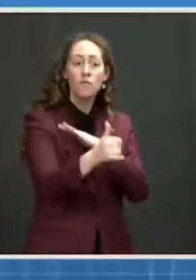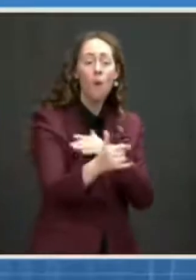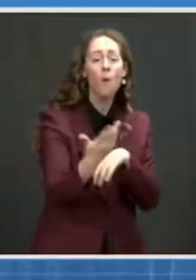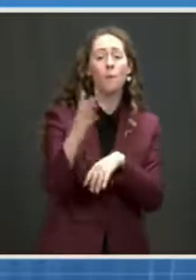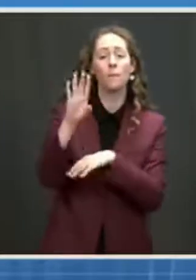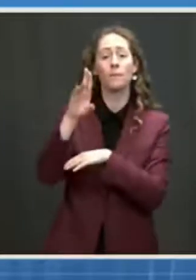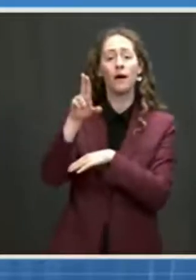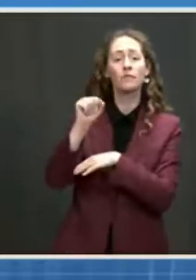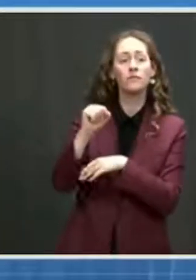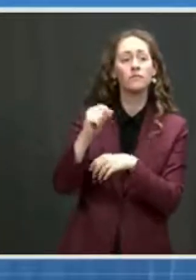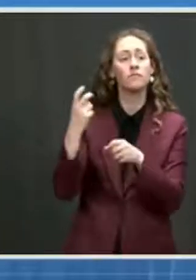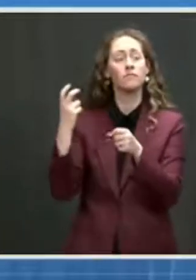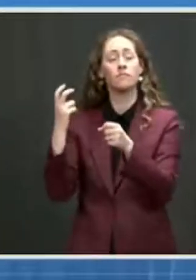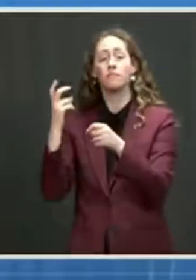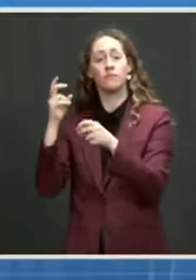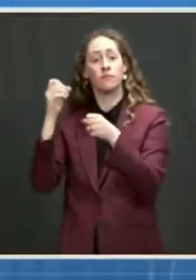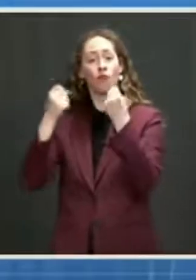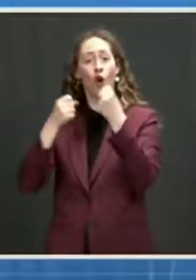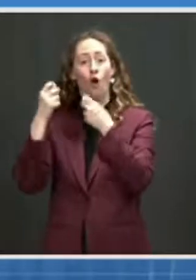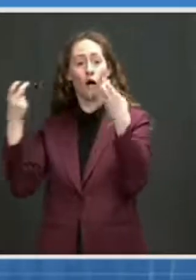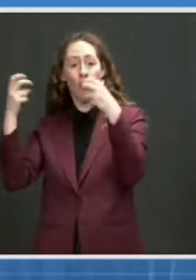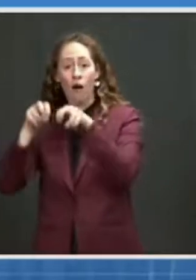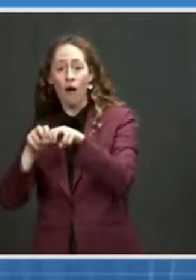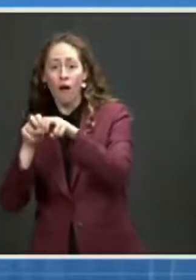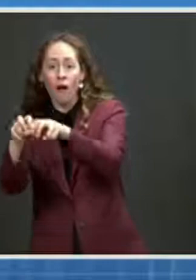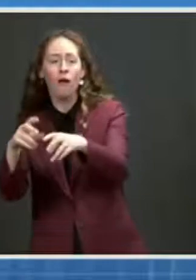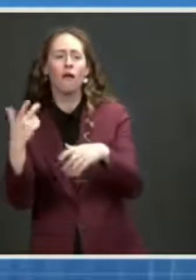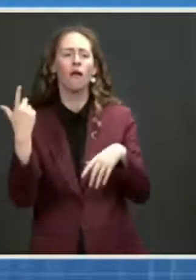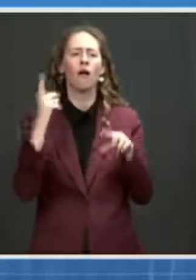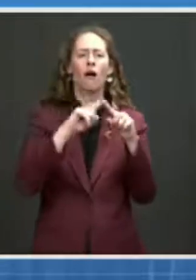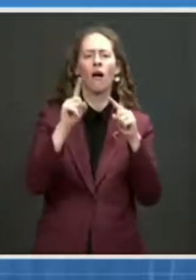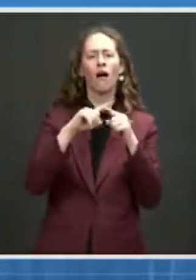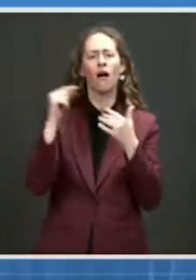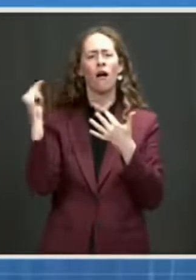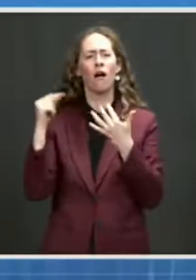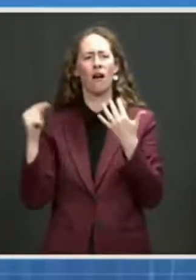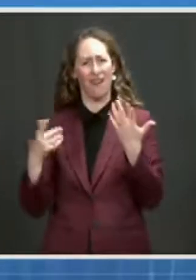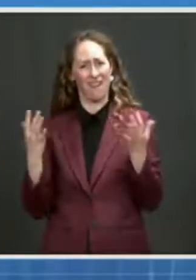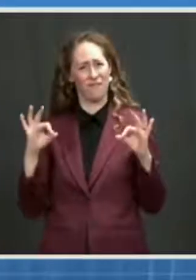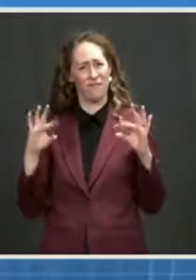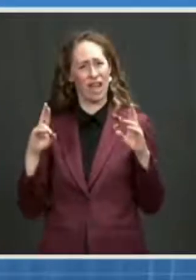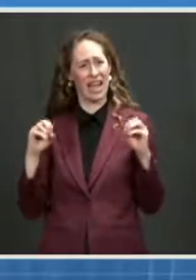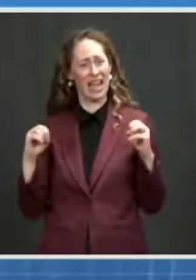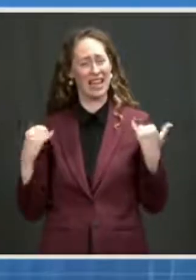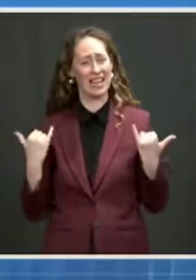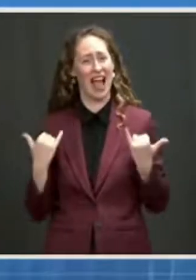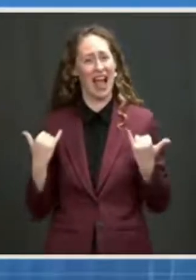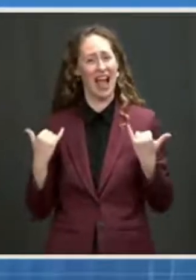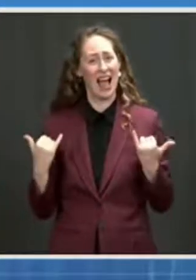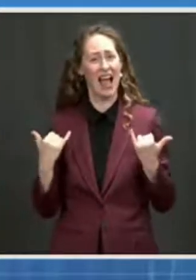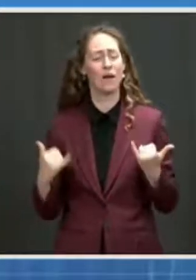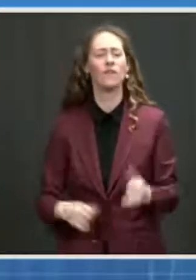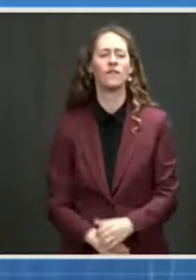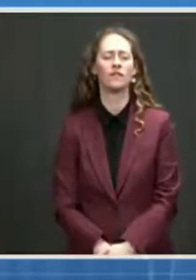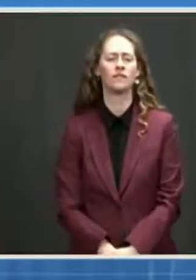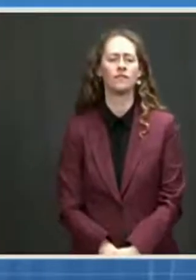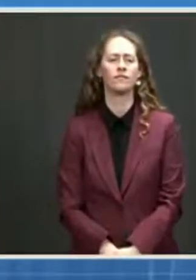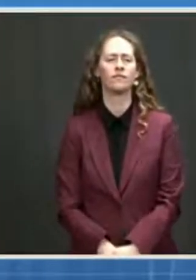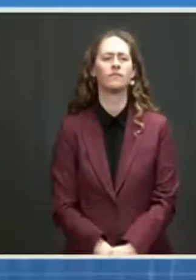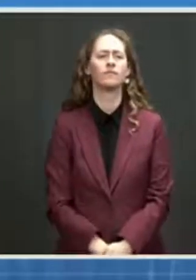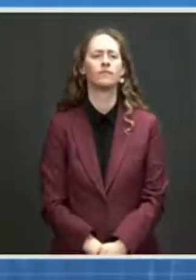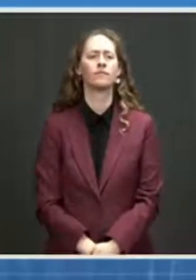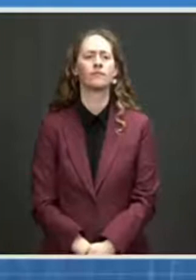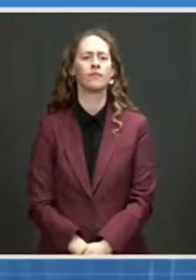are multiple ways to get to and from your shot for free. And many of these public transit efforts are supported by the American Rescue